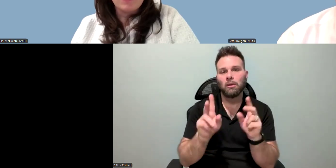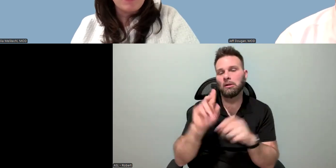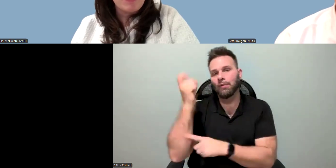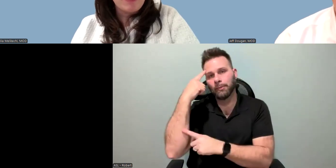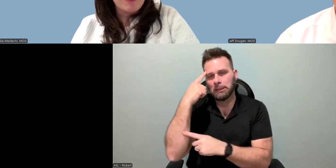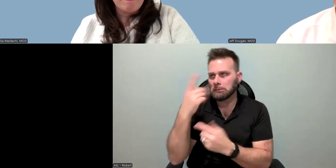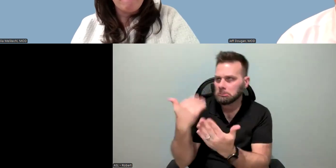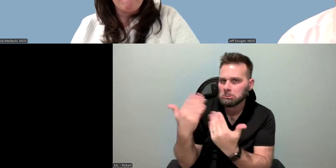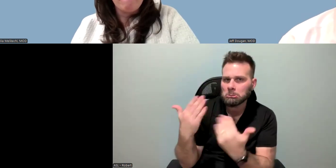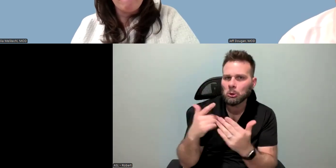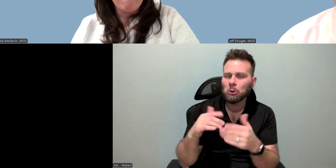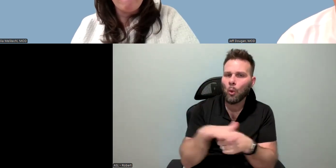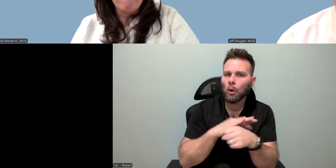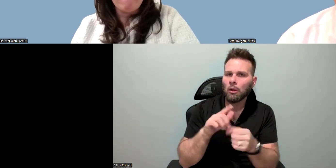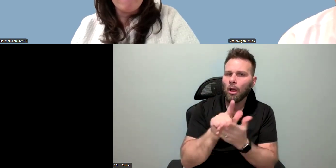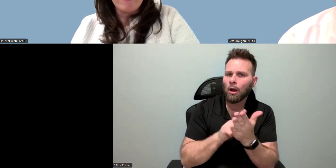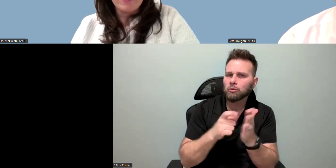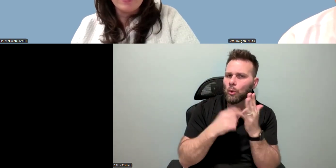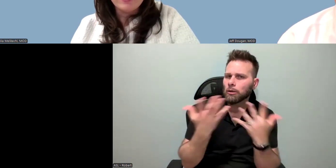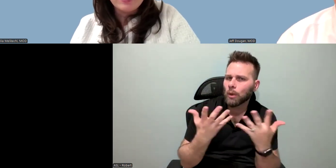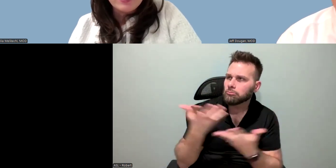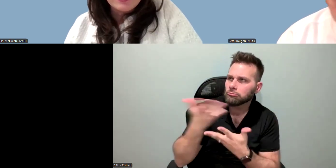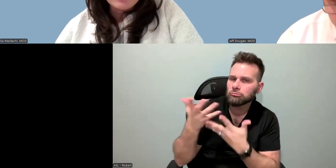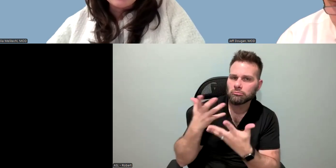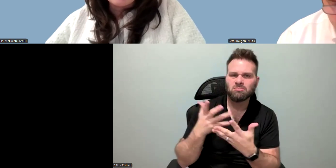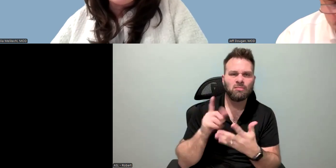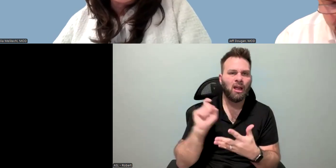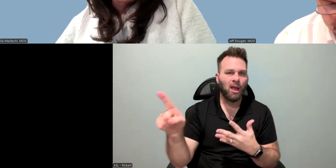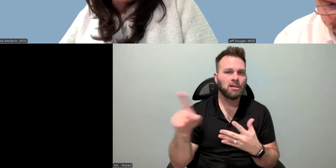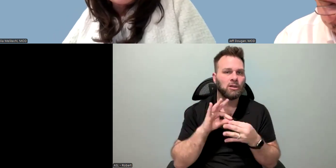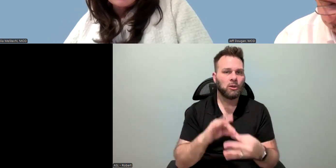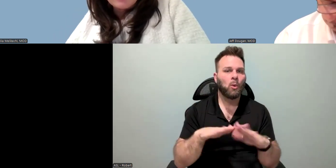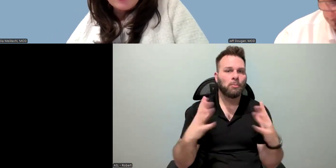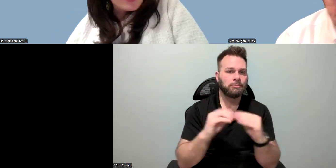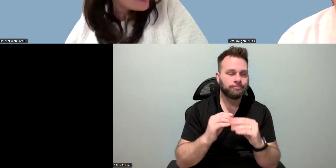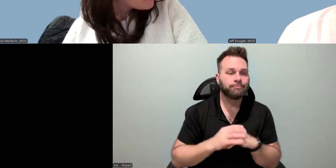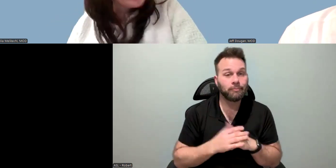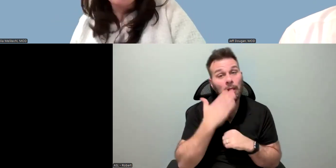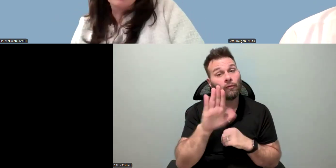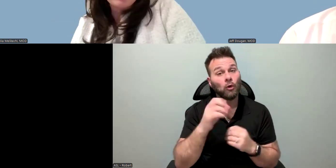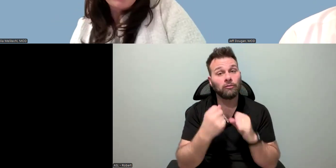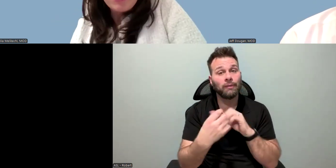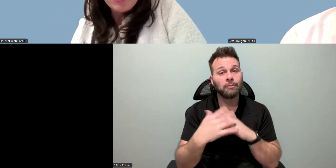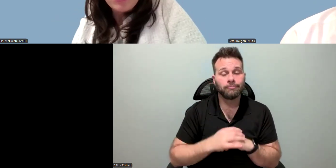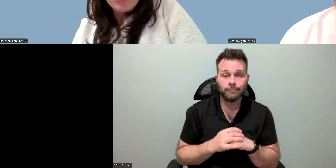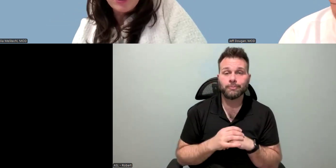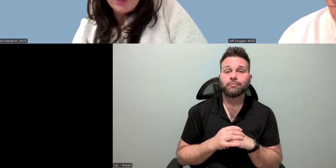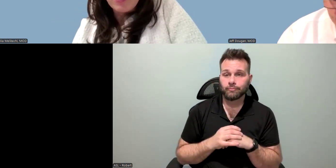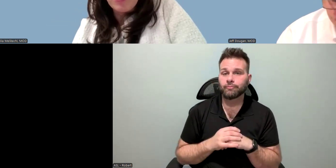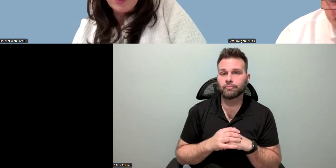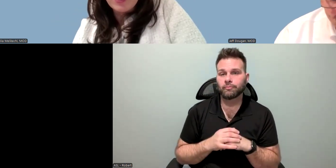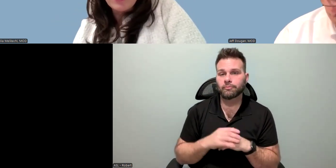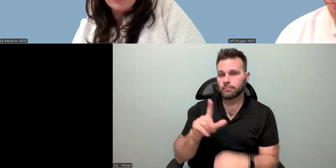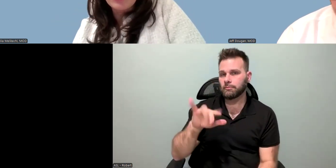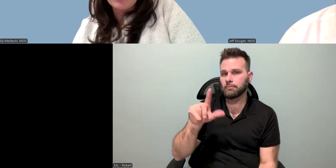be requiring on the local level. So thank you for that feedback, Julia. Another question probably for